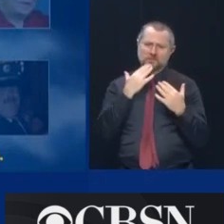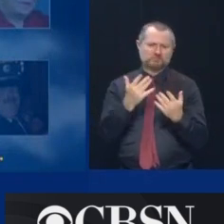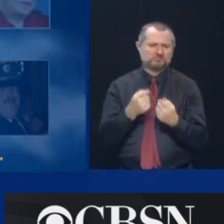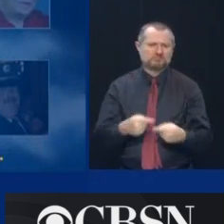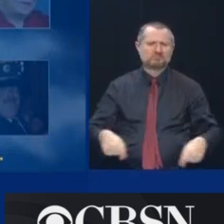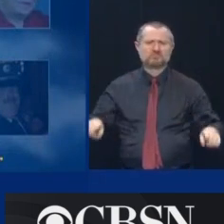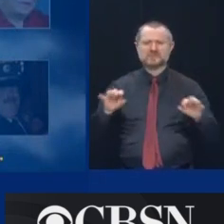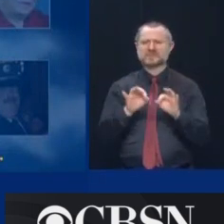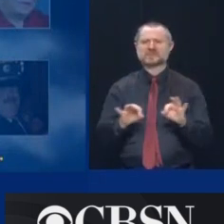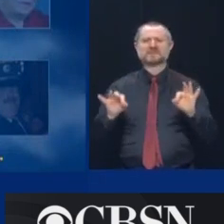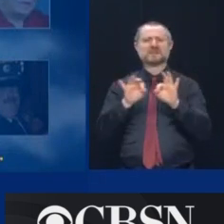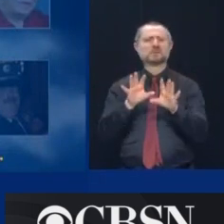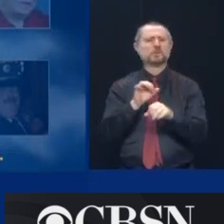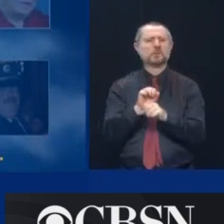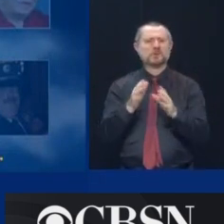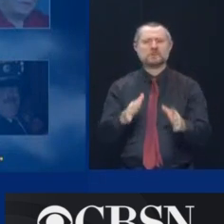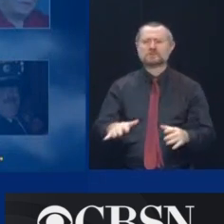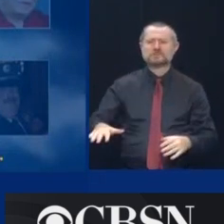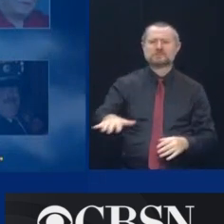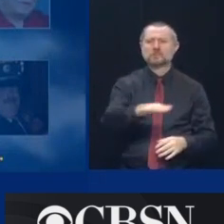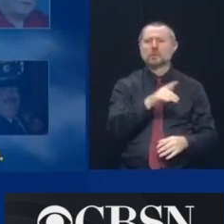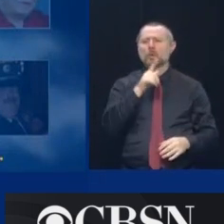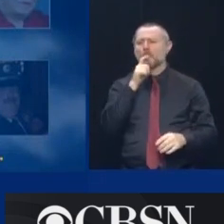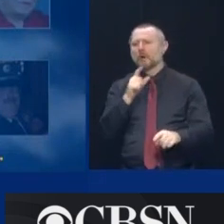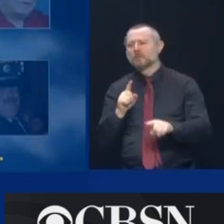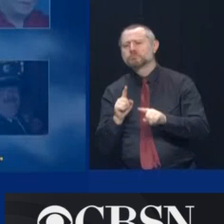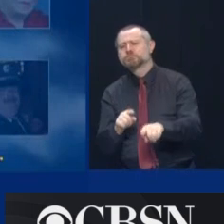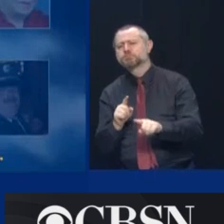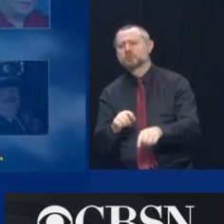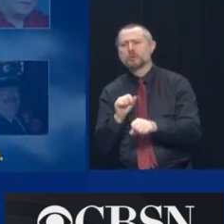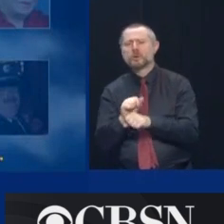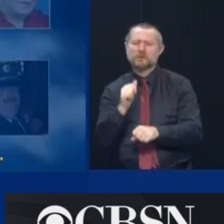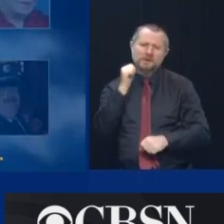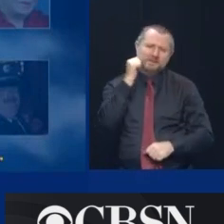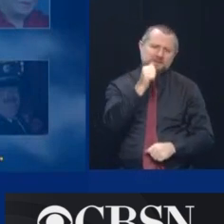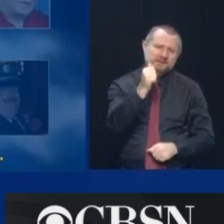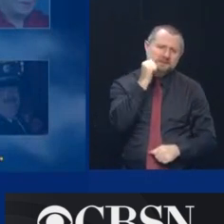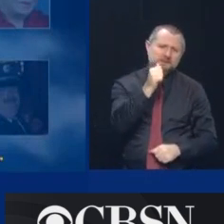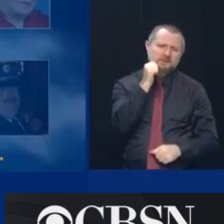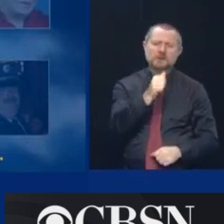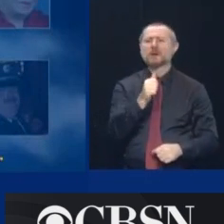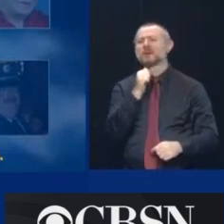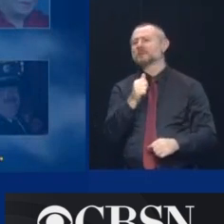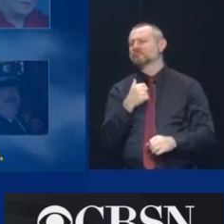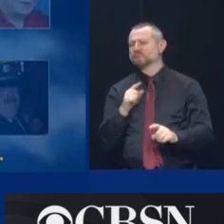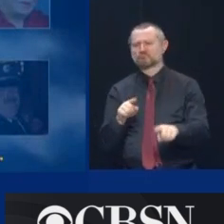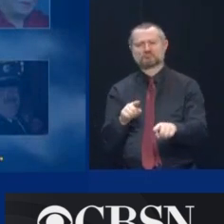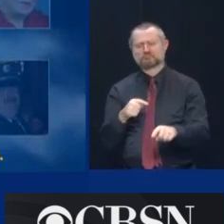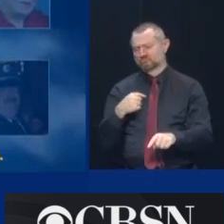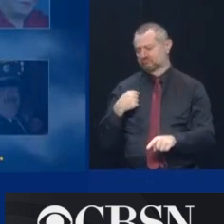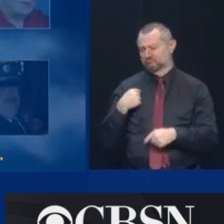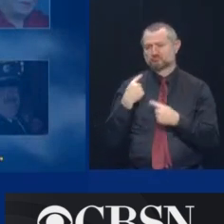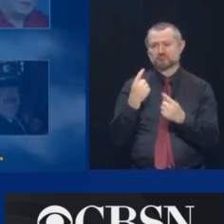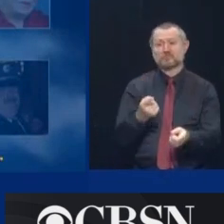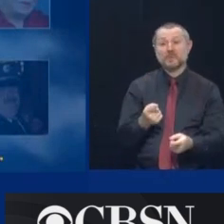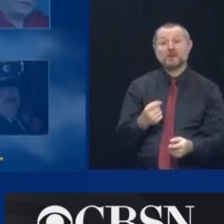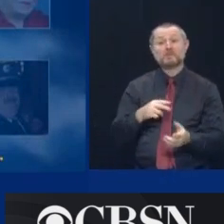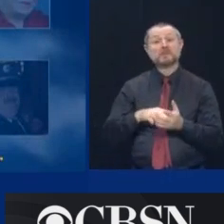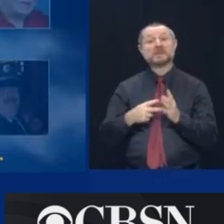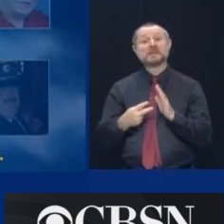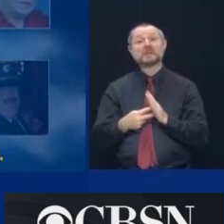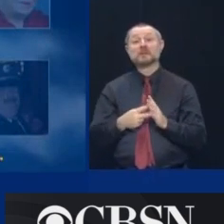workers who showed up for work every day so we could stay home